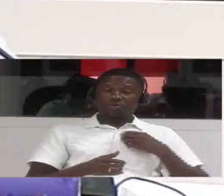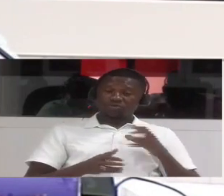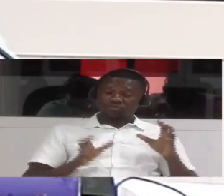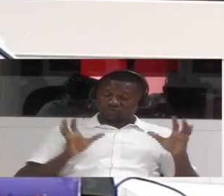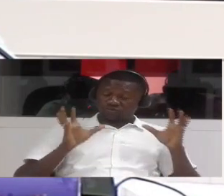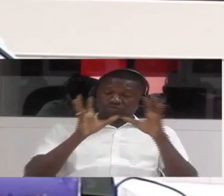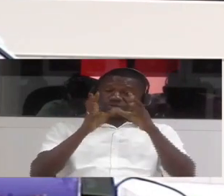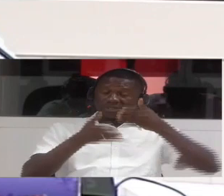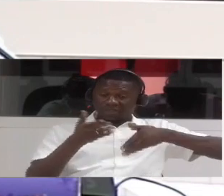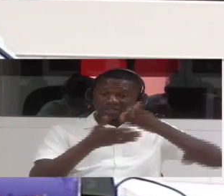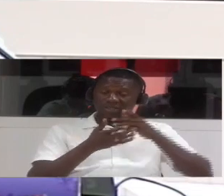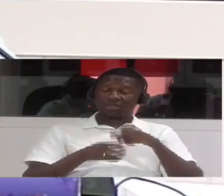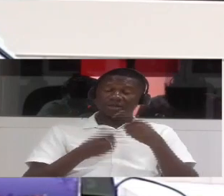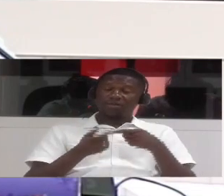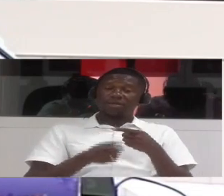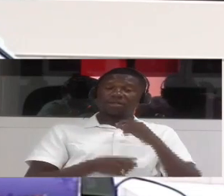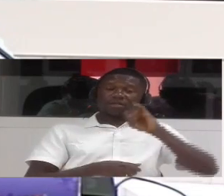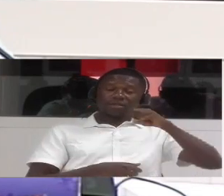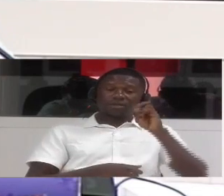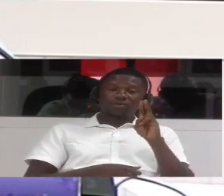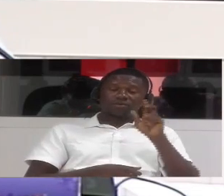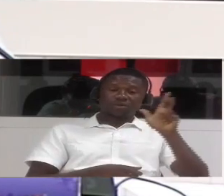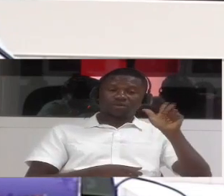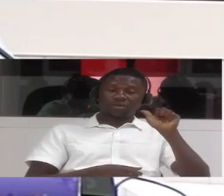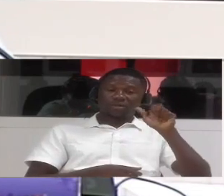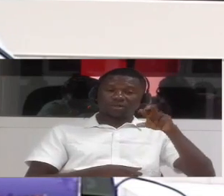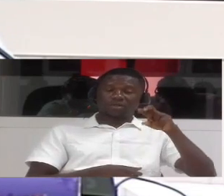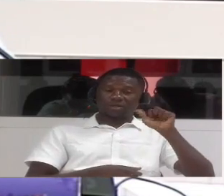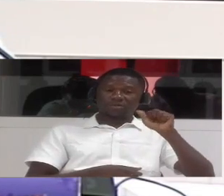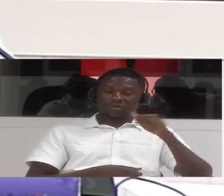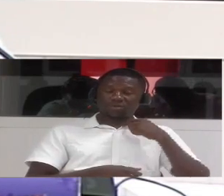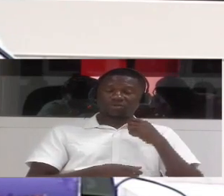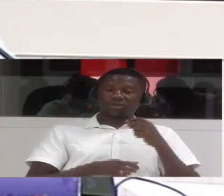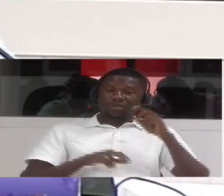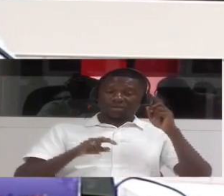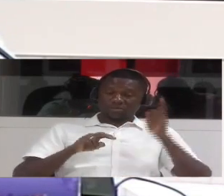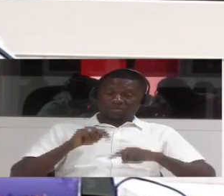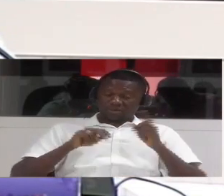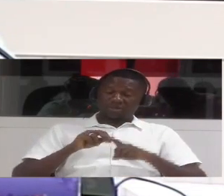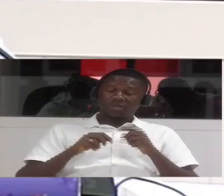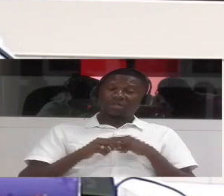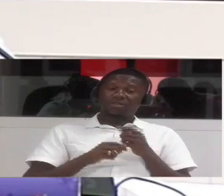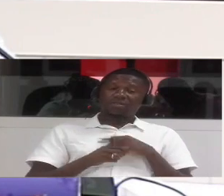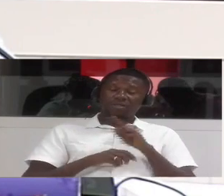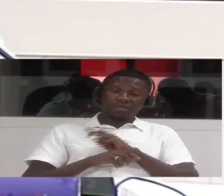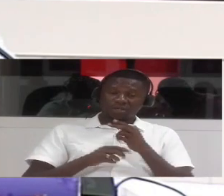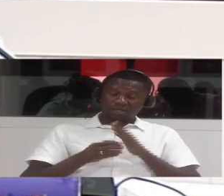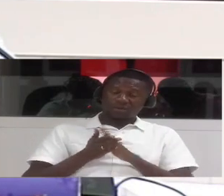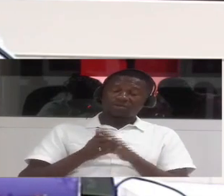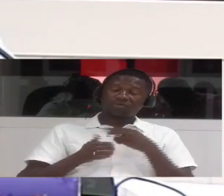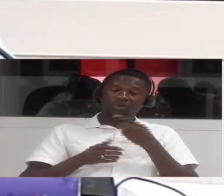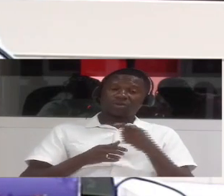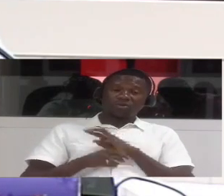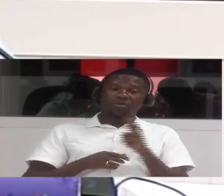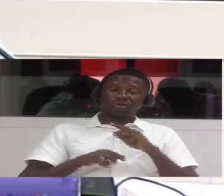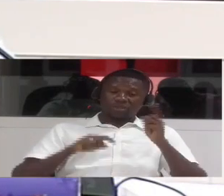of course, was eventually prosecuted and convicted, but they ended up not charging Lamin. But they used him as a witness. Of course, he